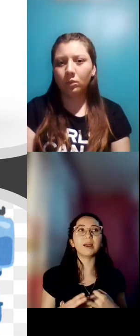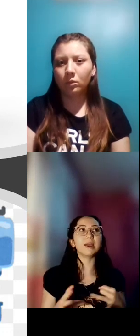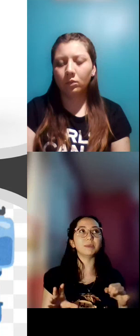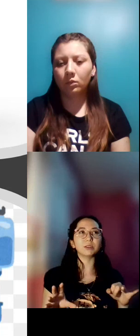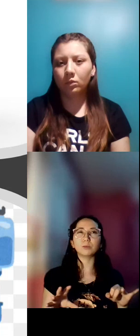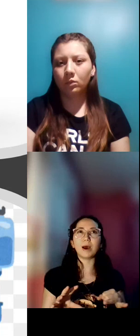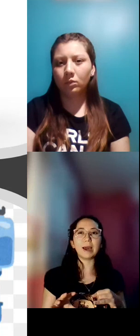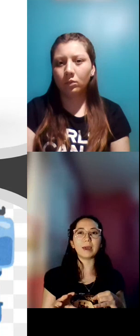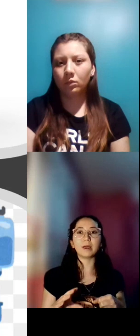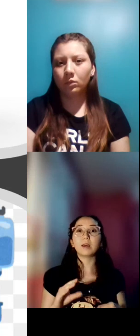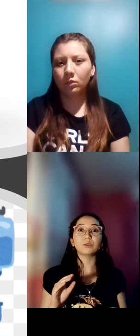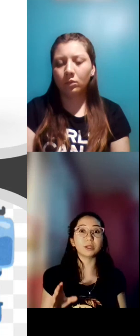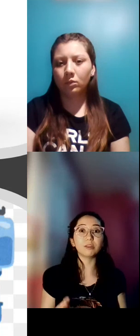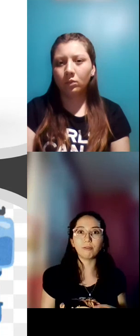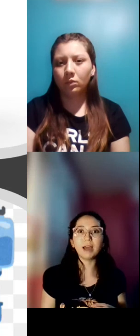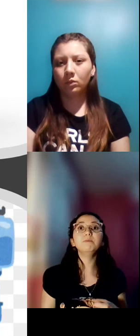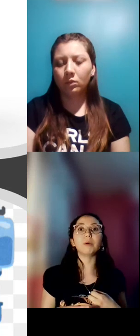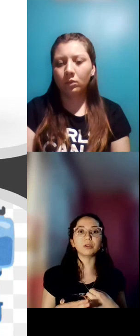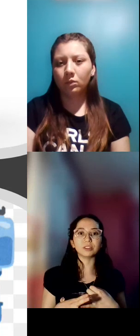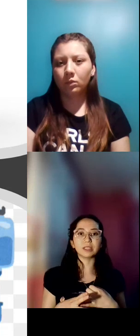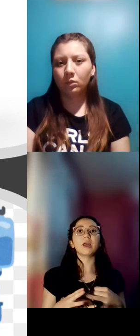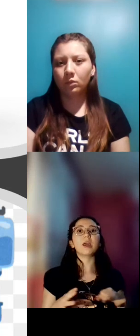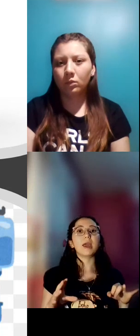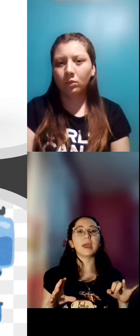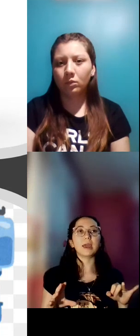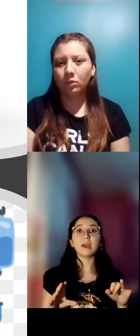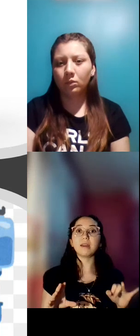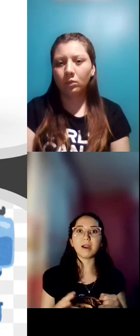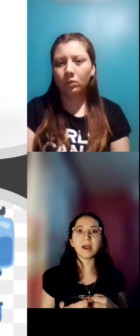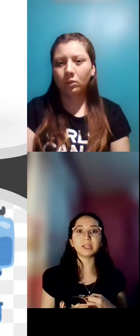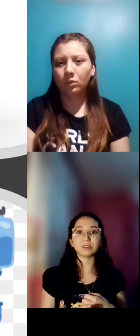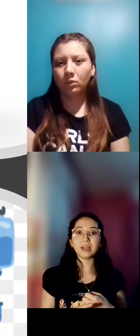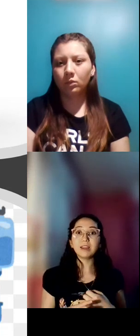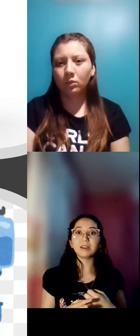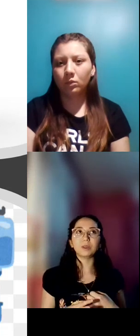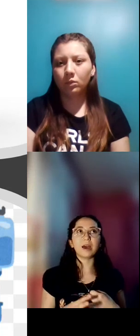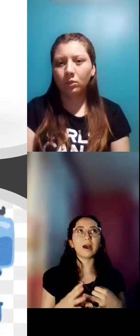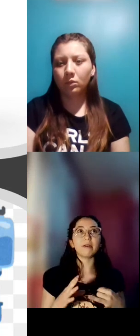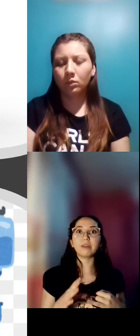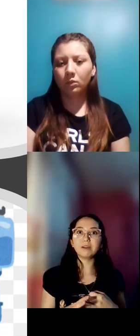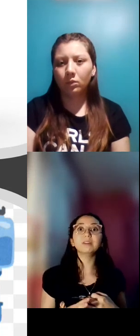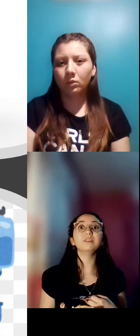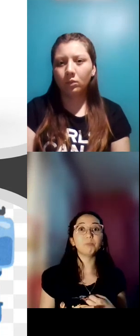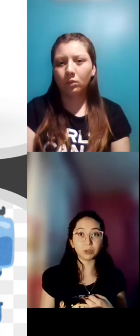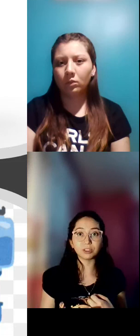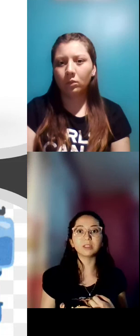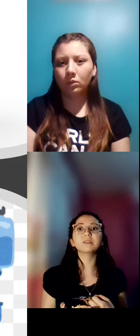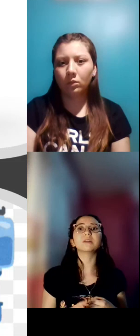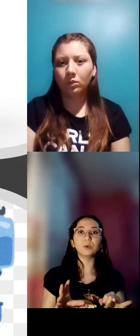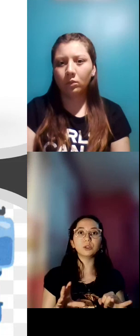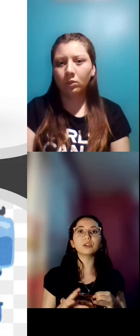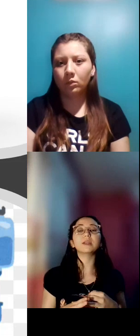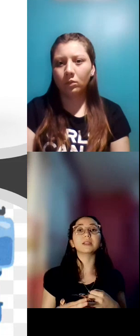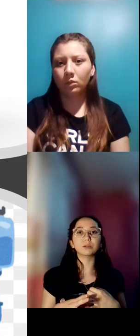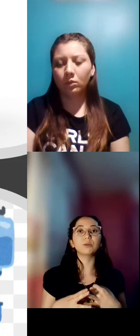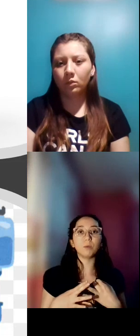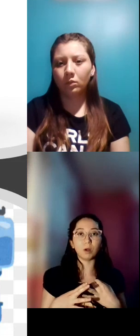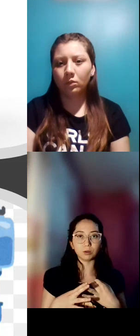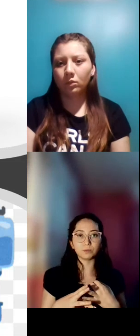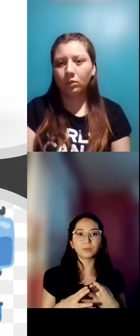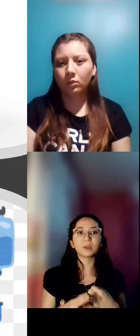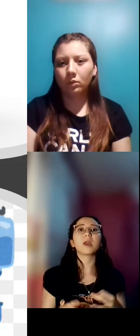of diarrhea episode by 25% and are associated with a 30% reduction